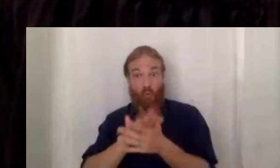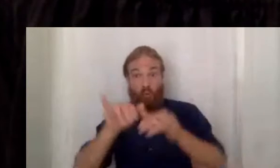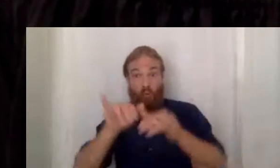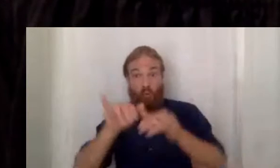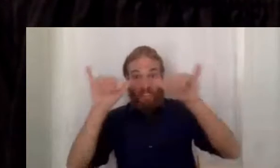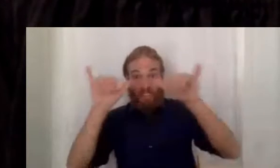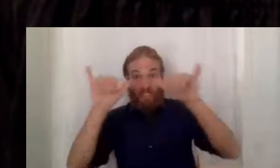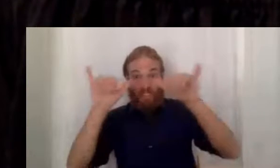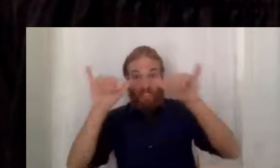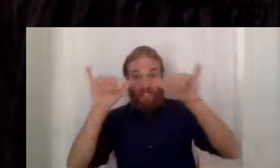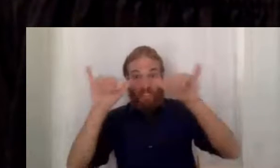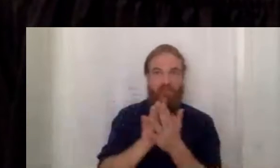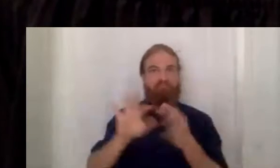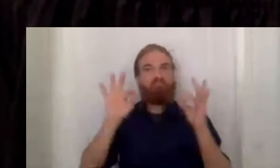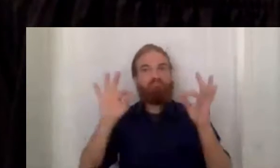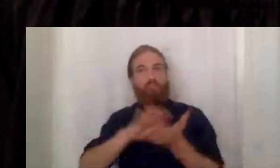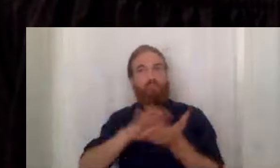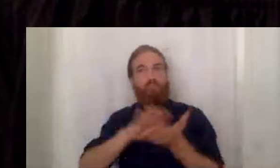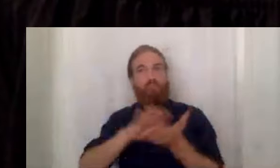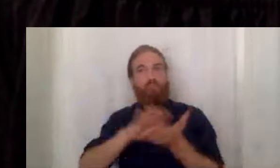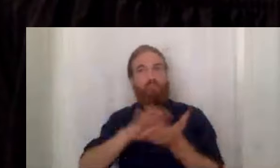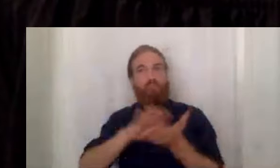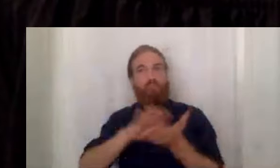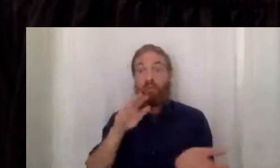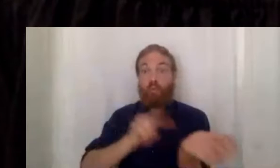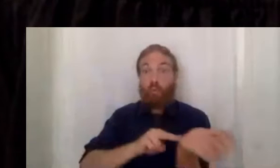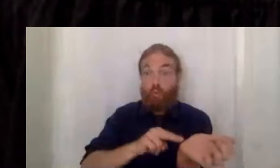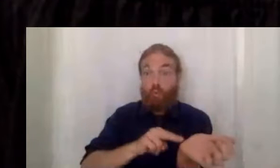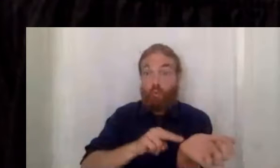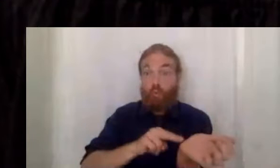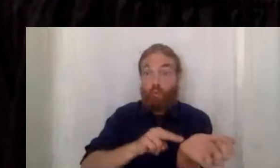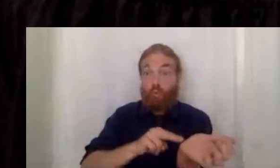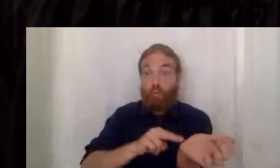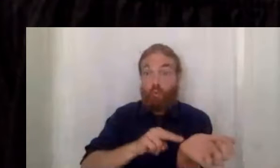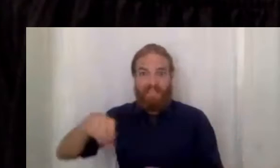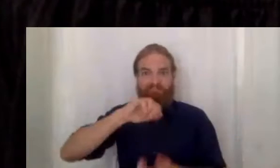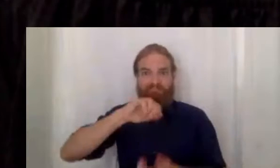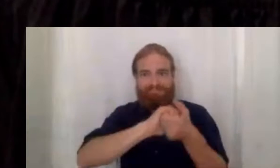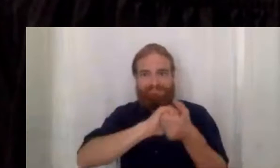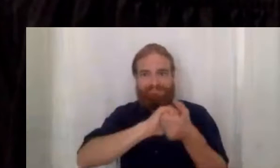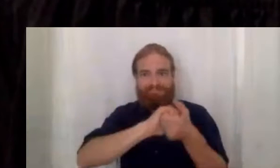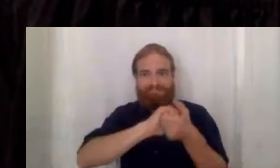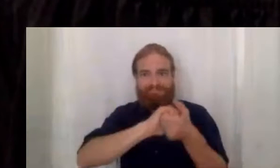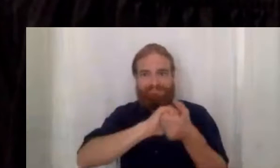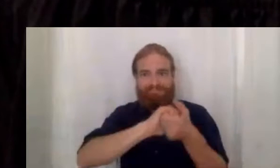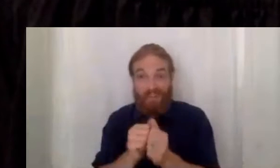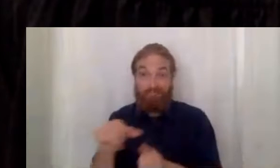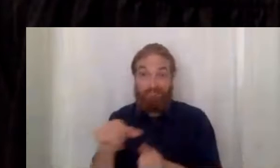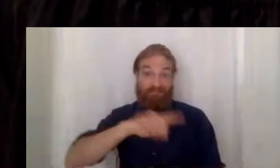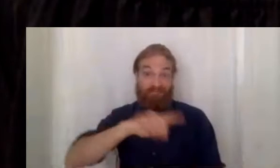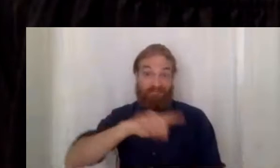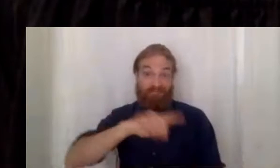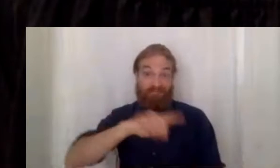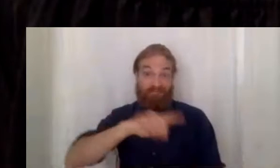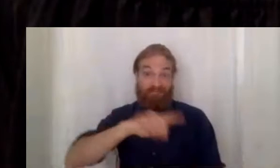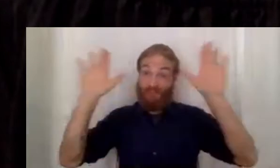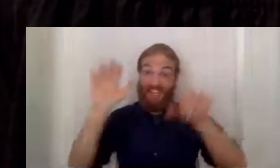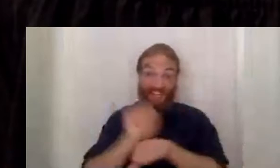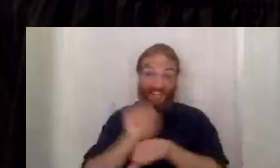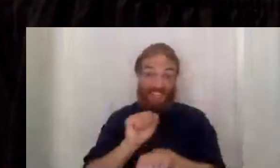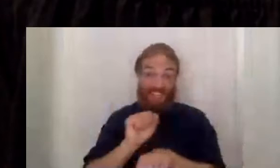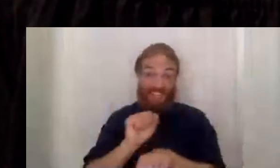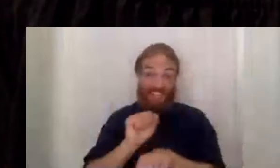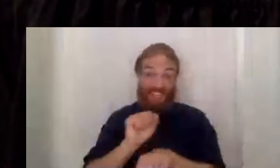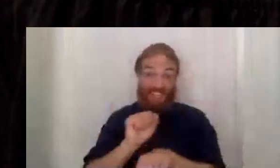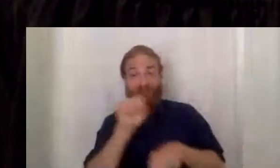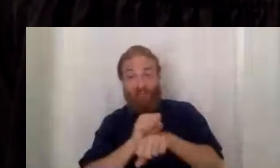doing a really great job. And I know that this is heavy work when Haley talks about our staffing and that we've ramped up. As